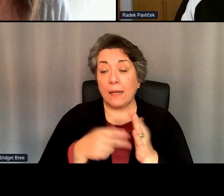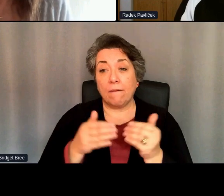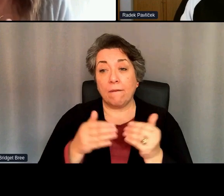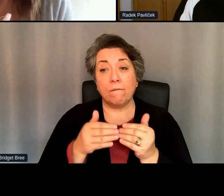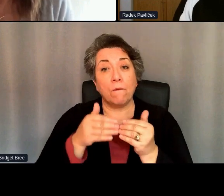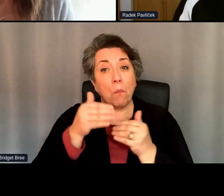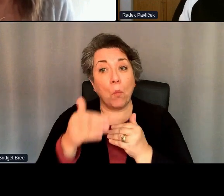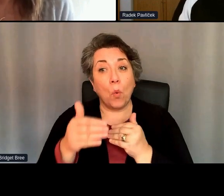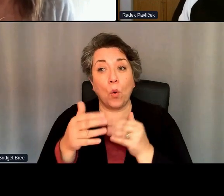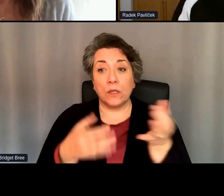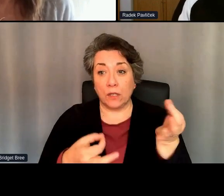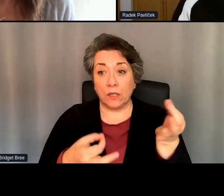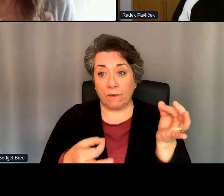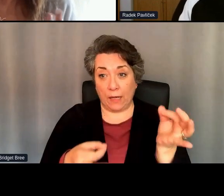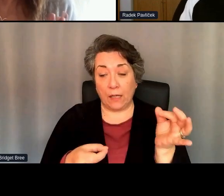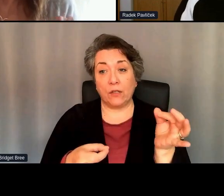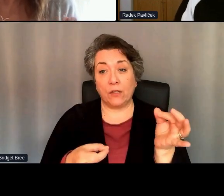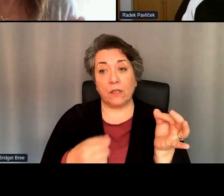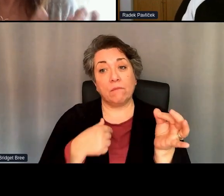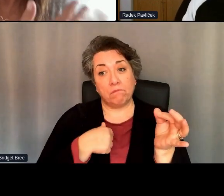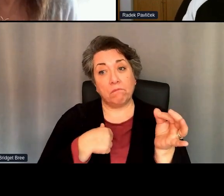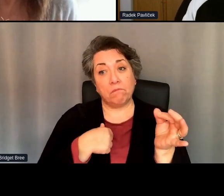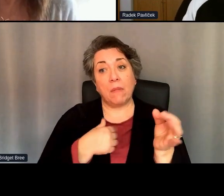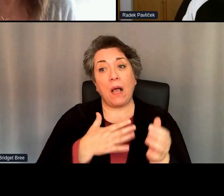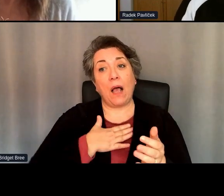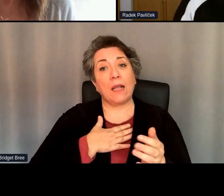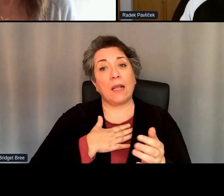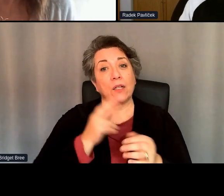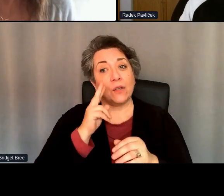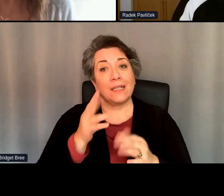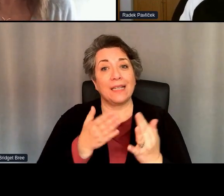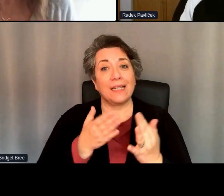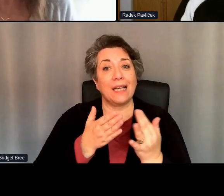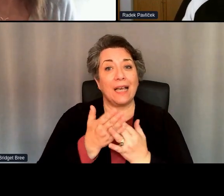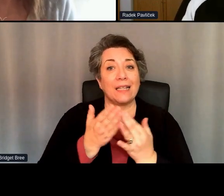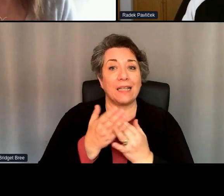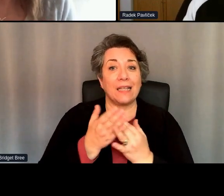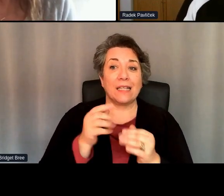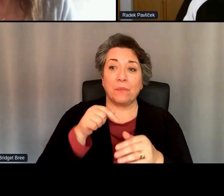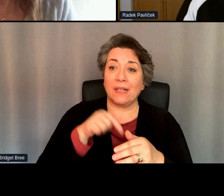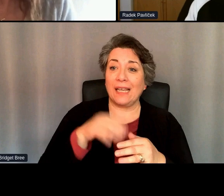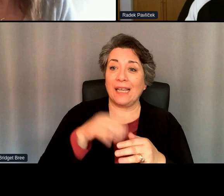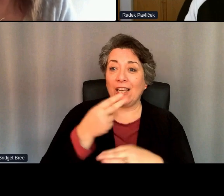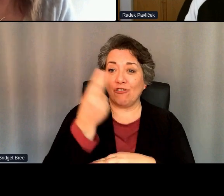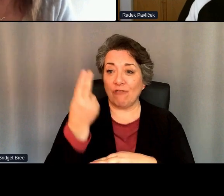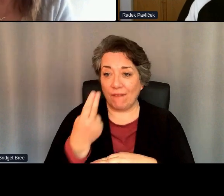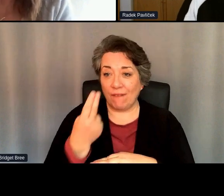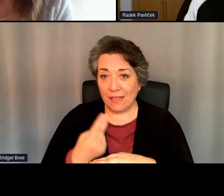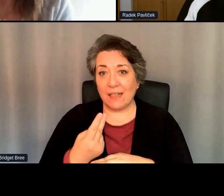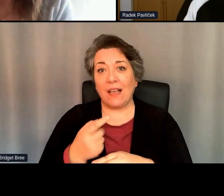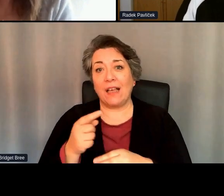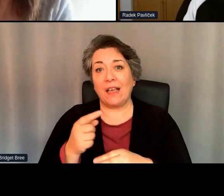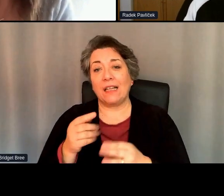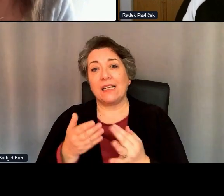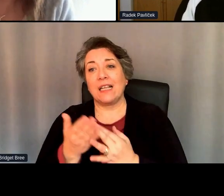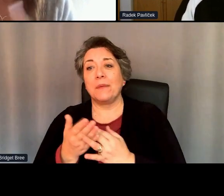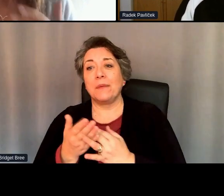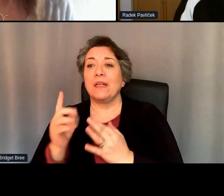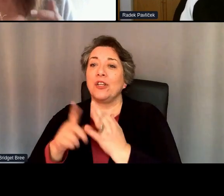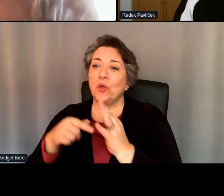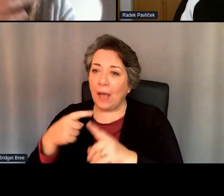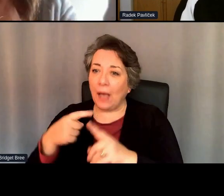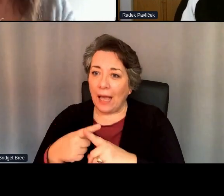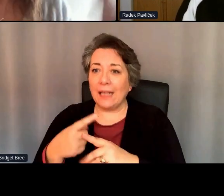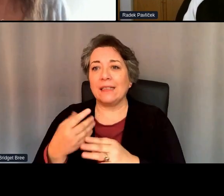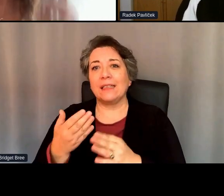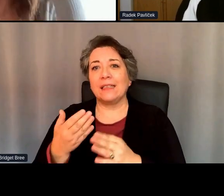Of course, I personally would like to see an accessibility in graphical design and accessibility in UX and accessibility in procurement.